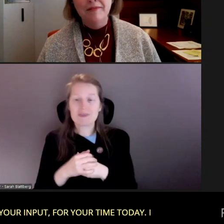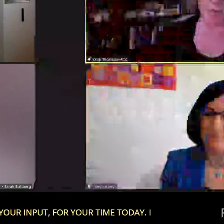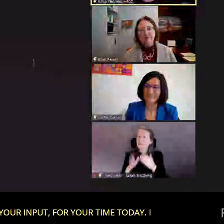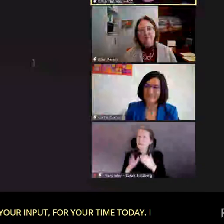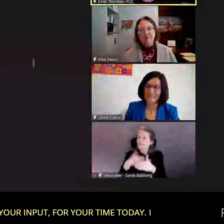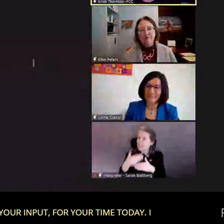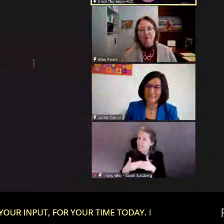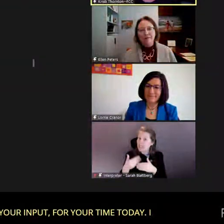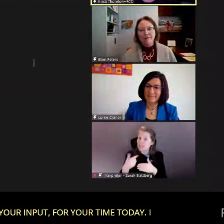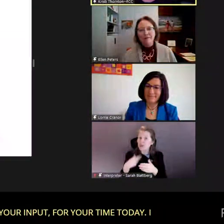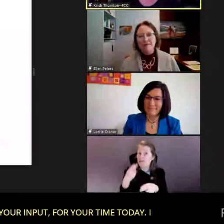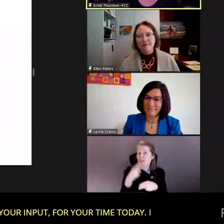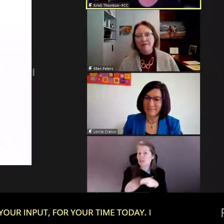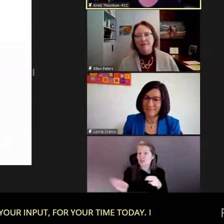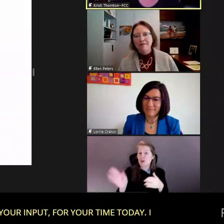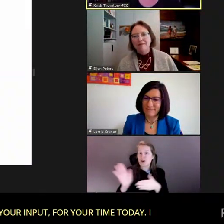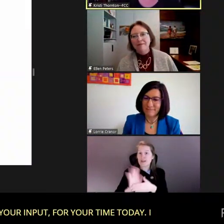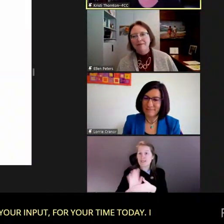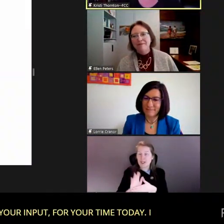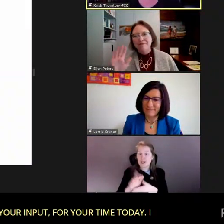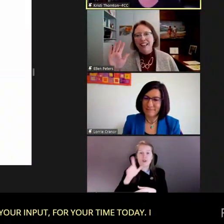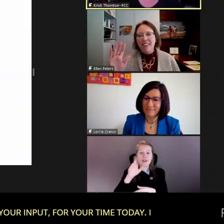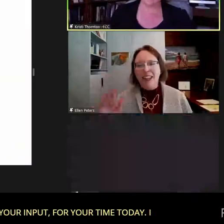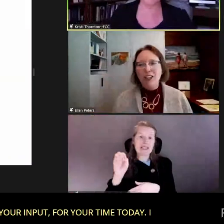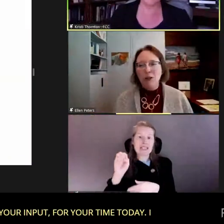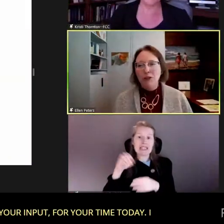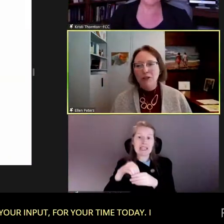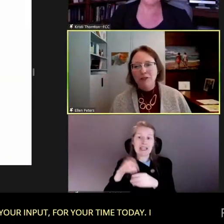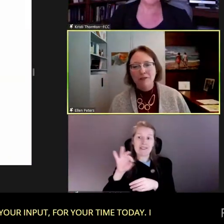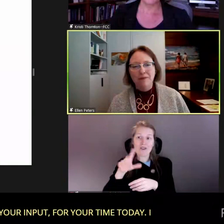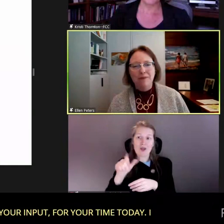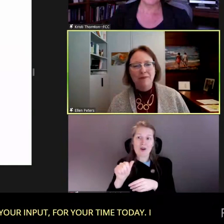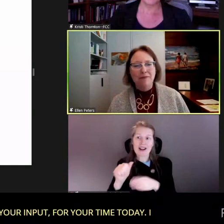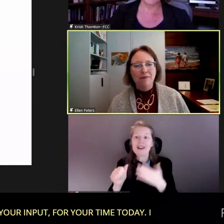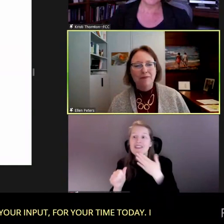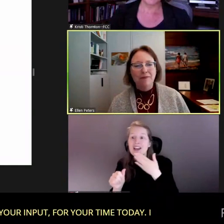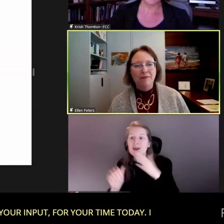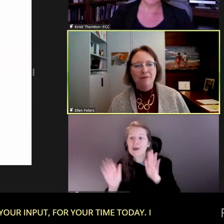short testimonial from Lee in Florida. Thank you.